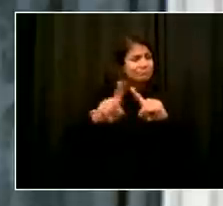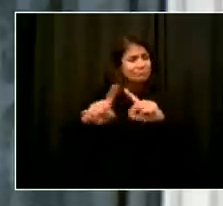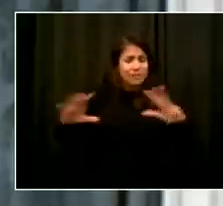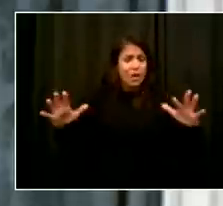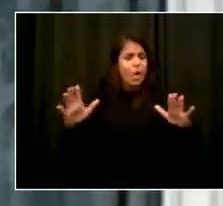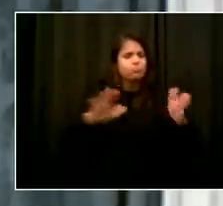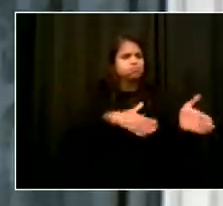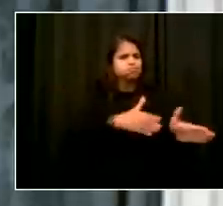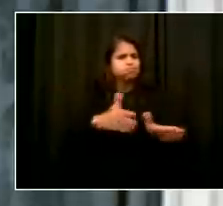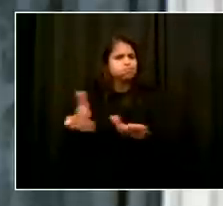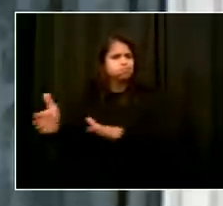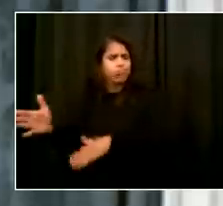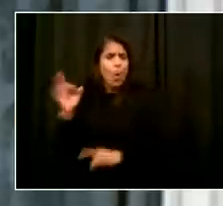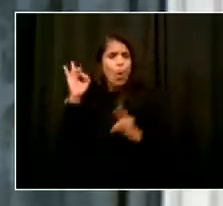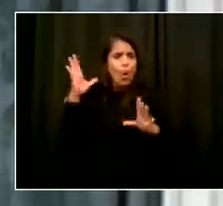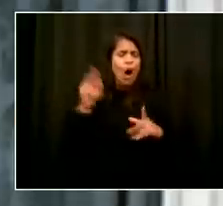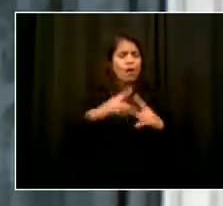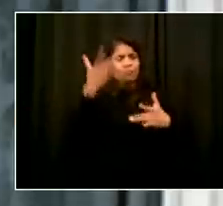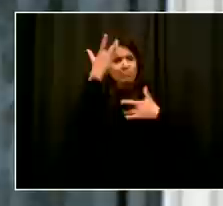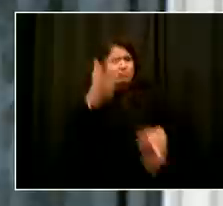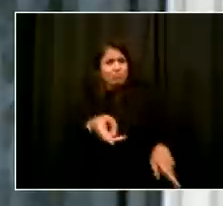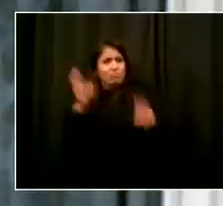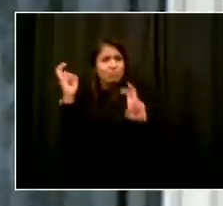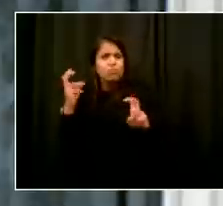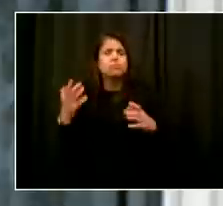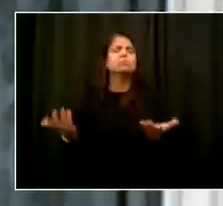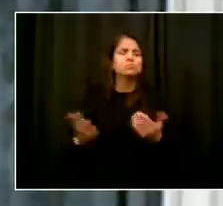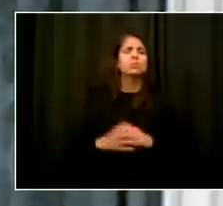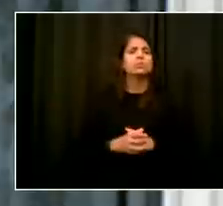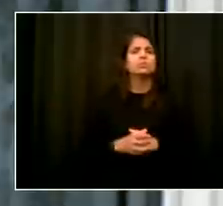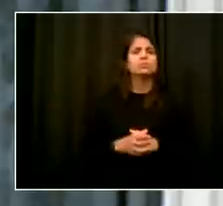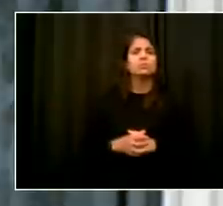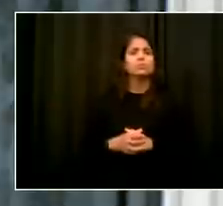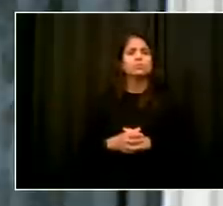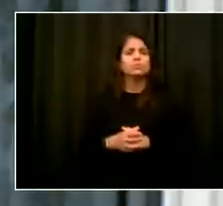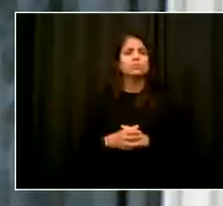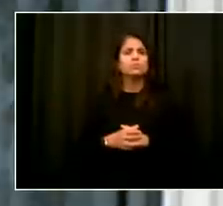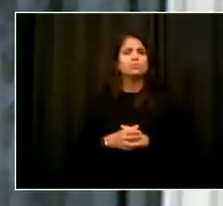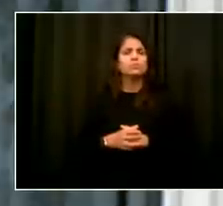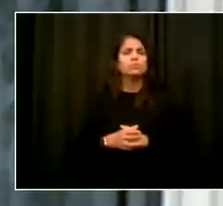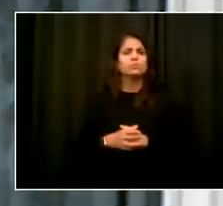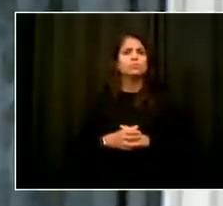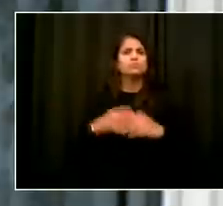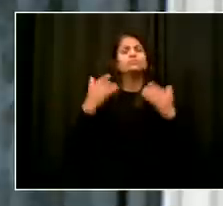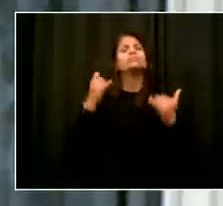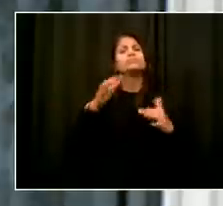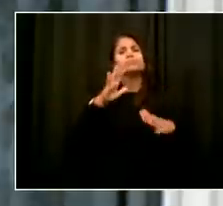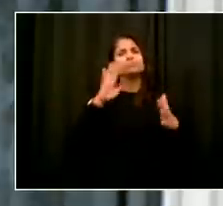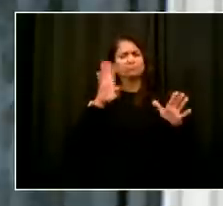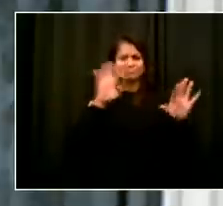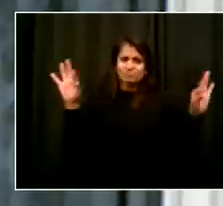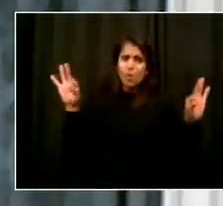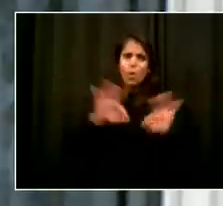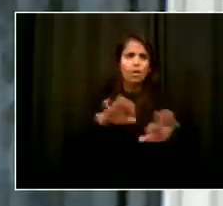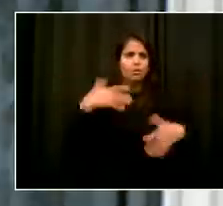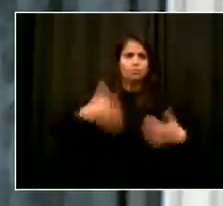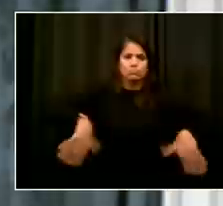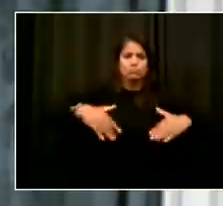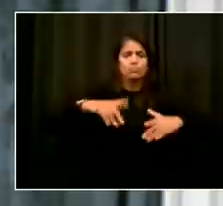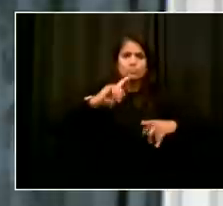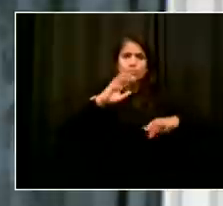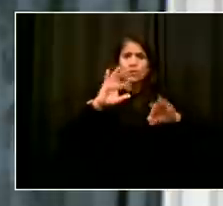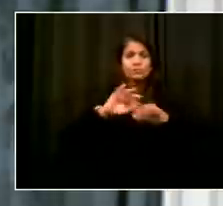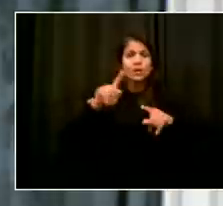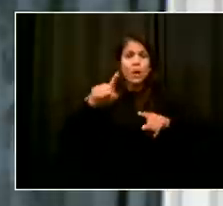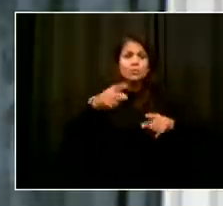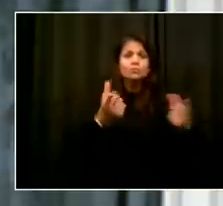I am discouraging non-essential activities, medical care is essential, both for COVID, that includes testing